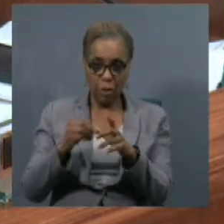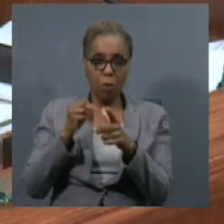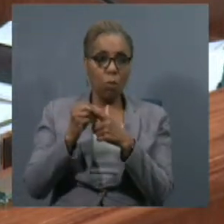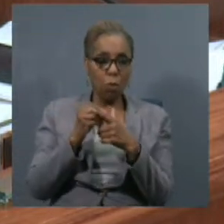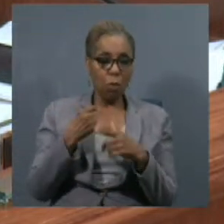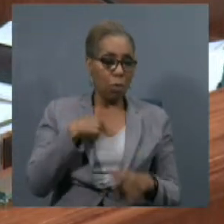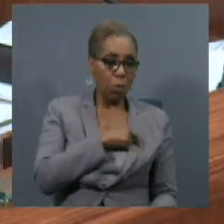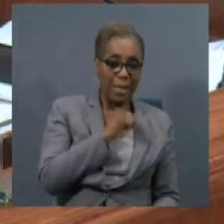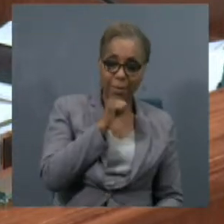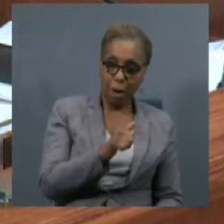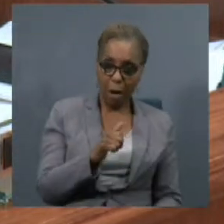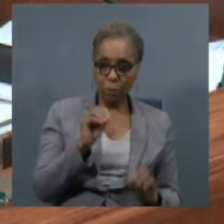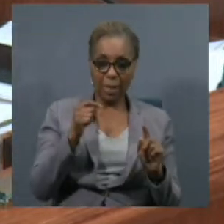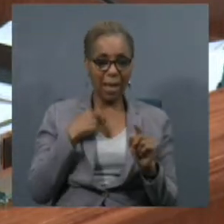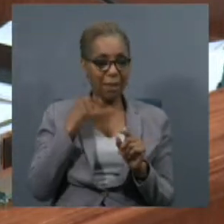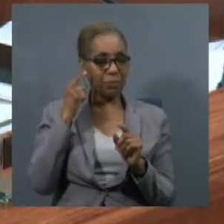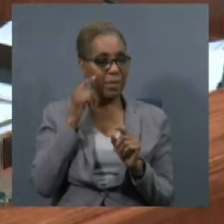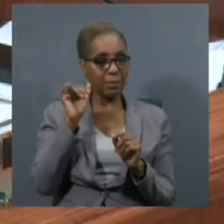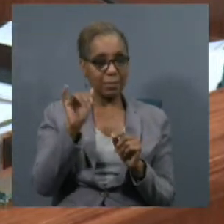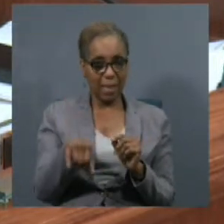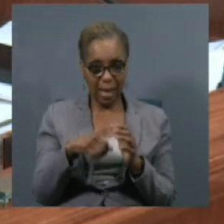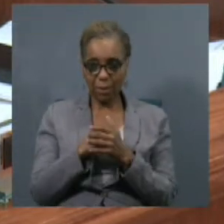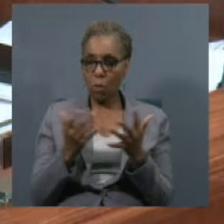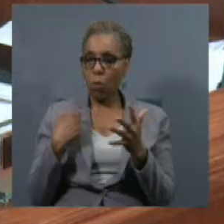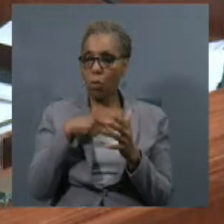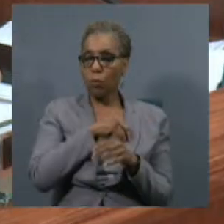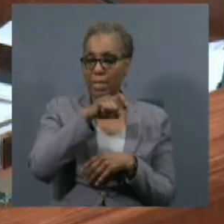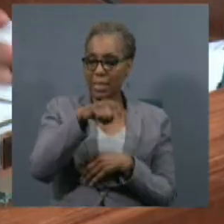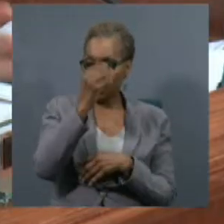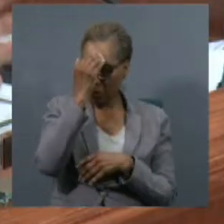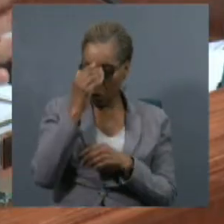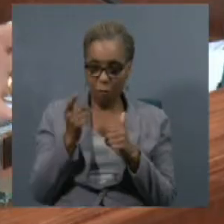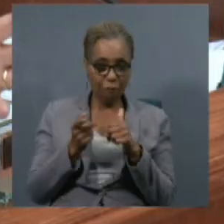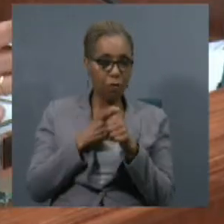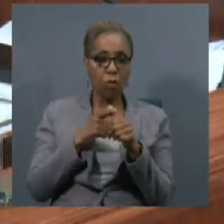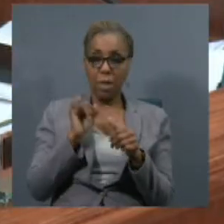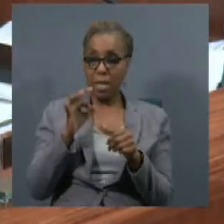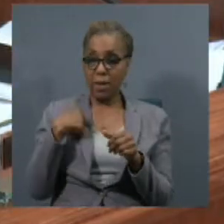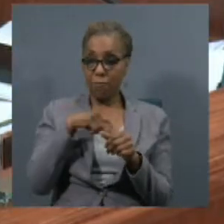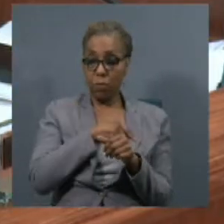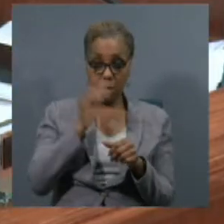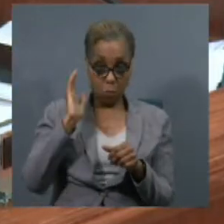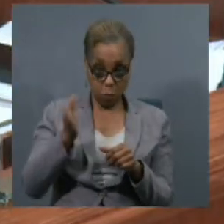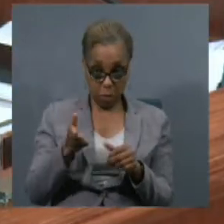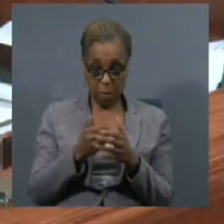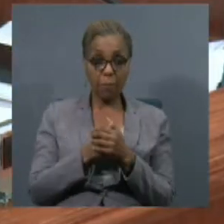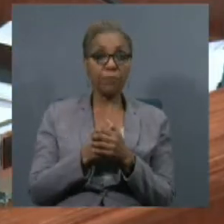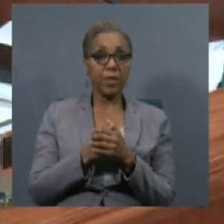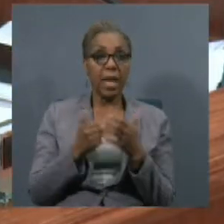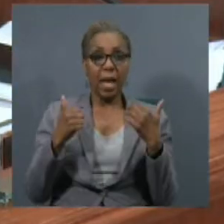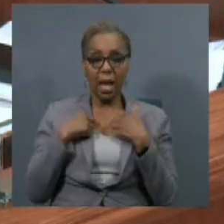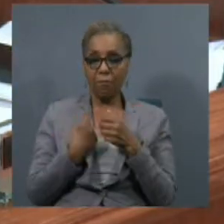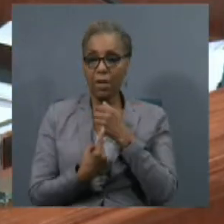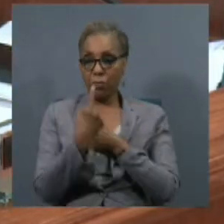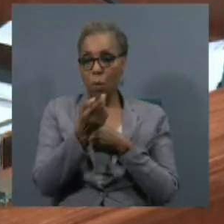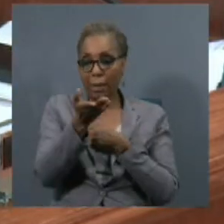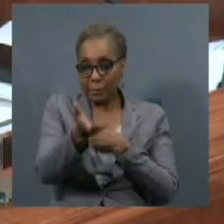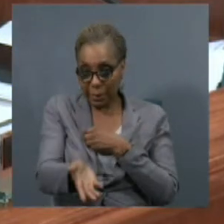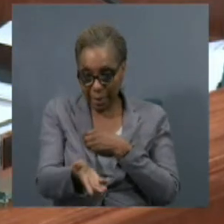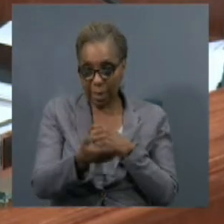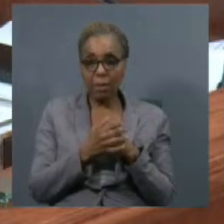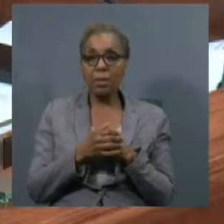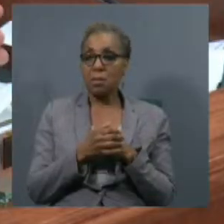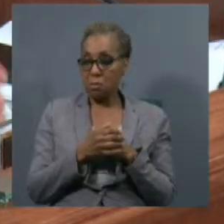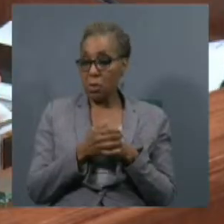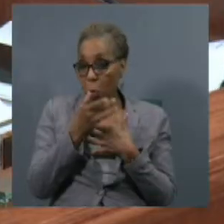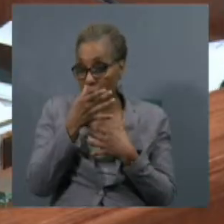are we not? I think that would be what we need to know first off. And then if we are, have everybody at the table that would